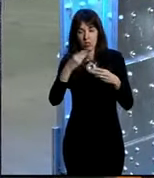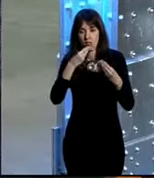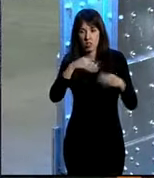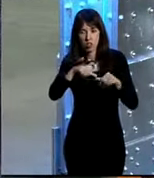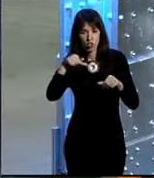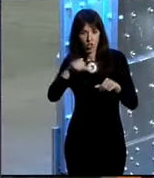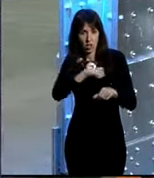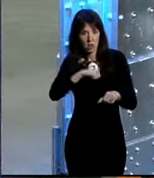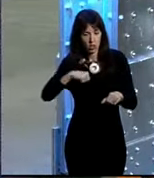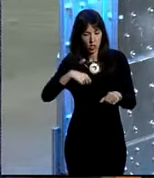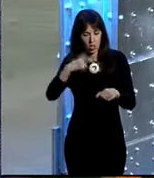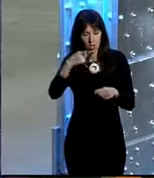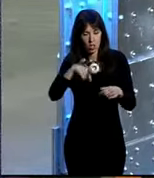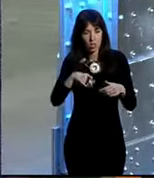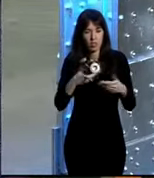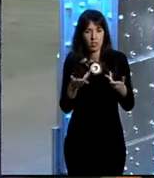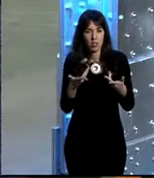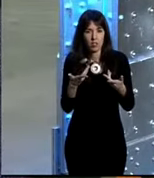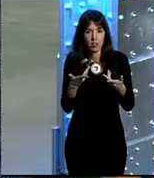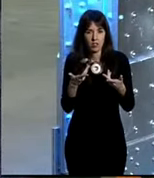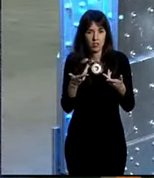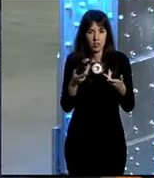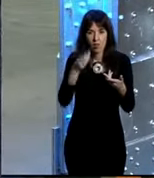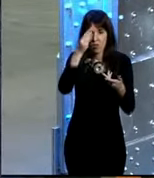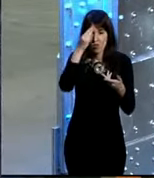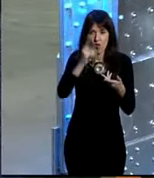doing documentaries and stories and many